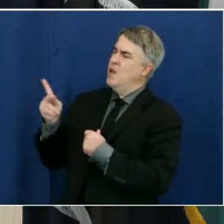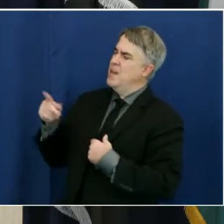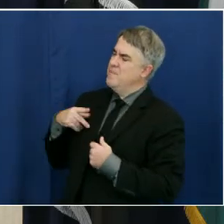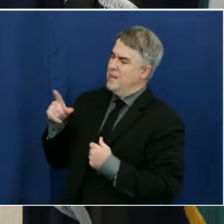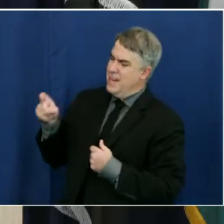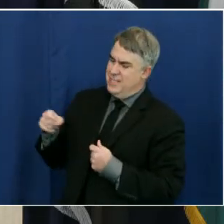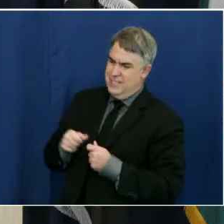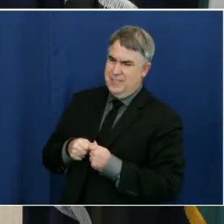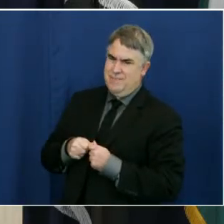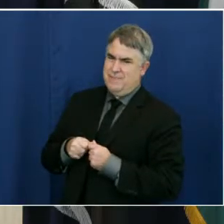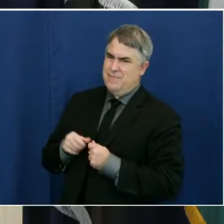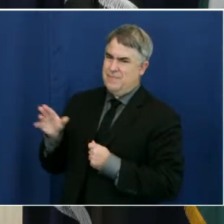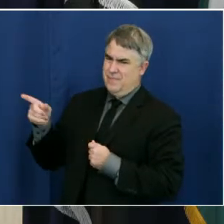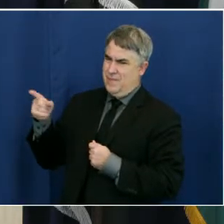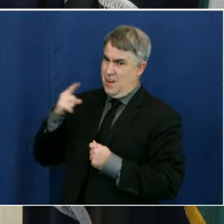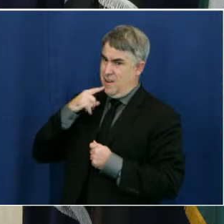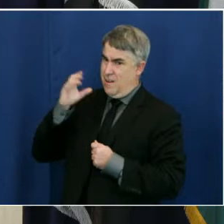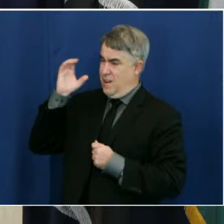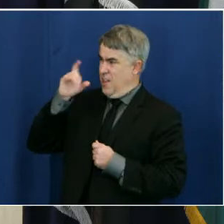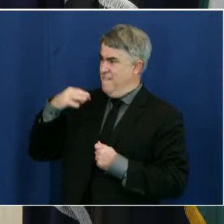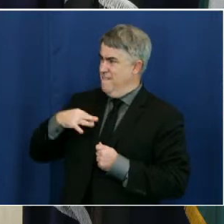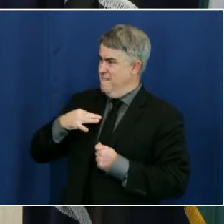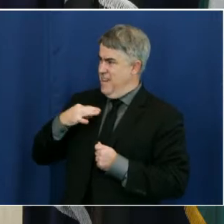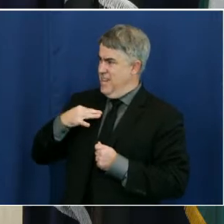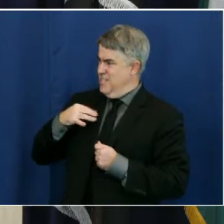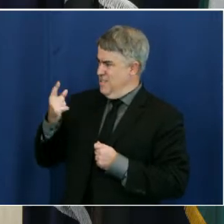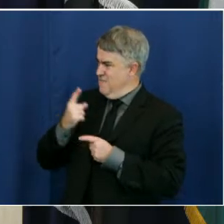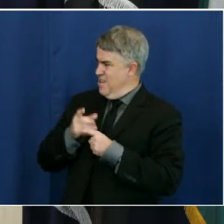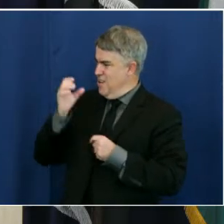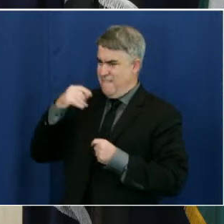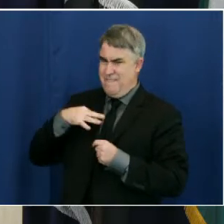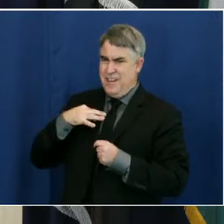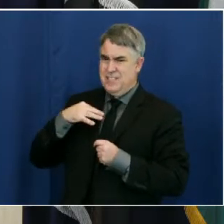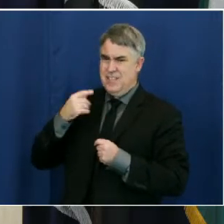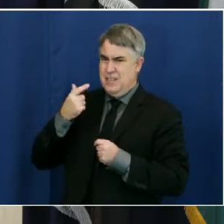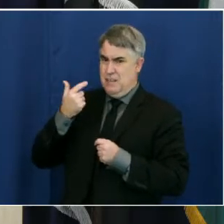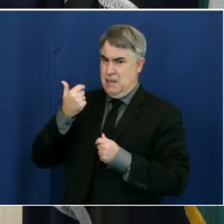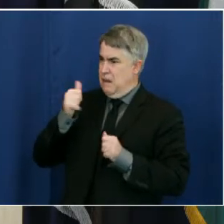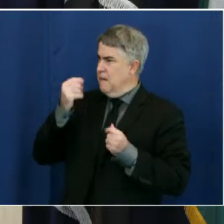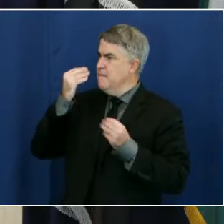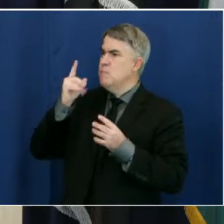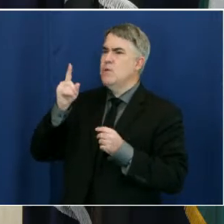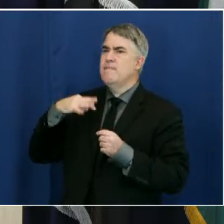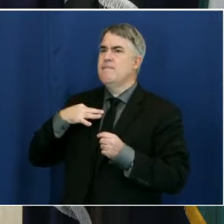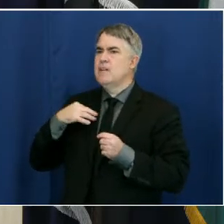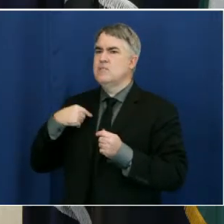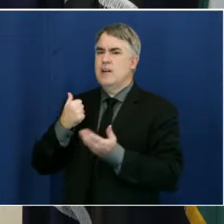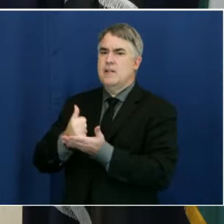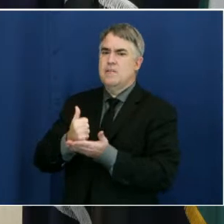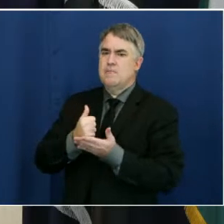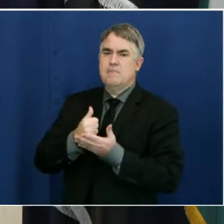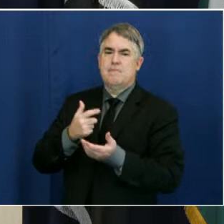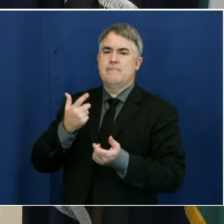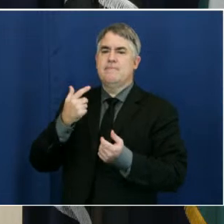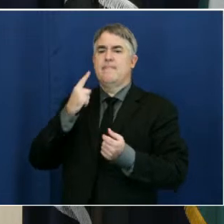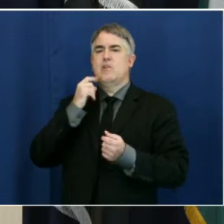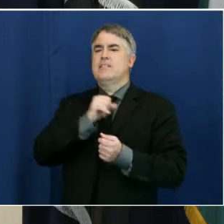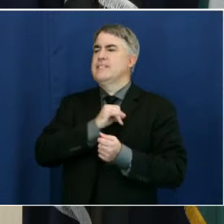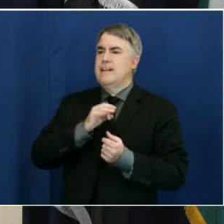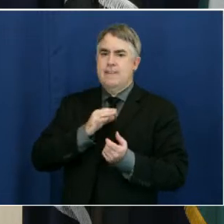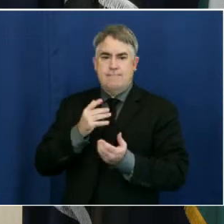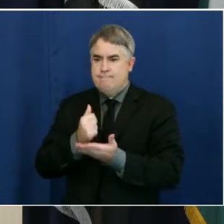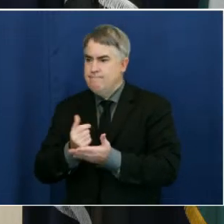for volunteers. Any update on recruitment of more vaccinators to actually work the pods and super